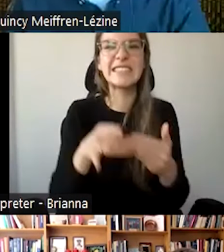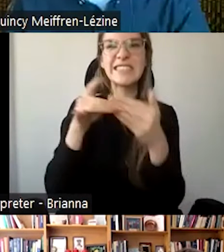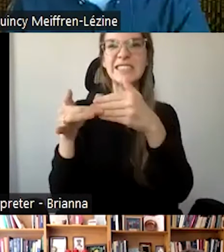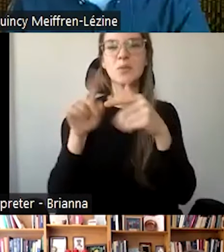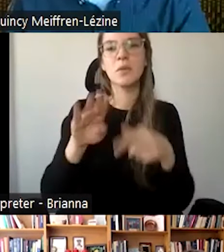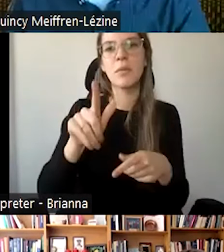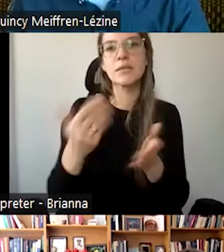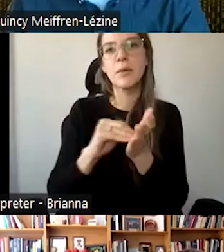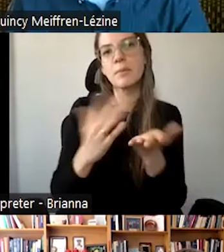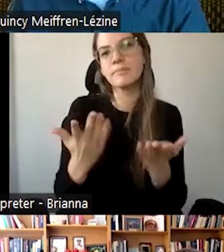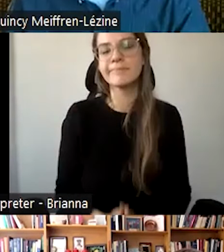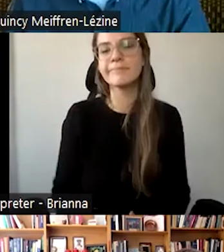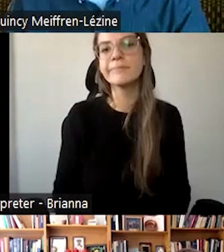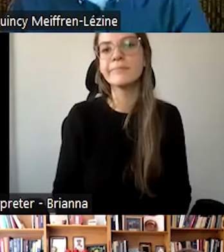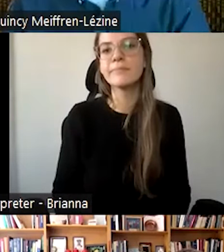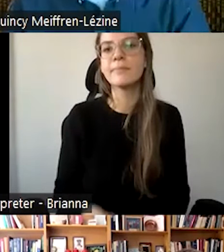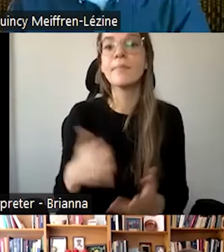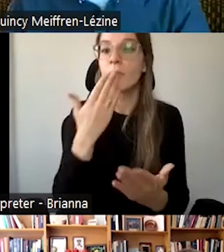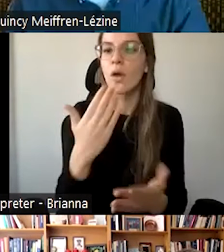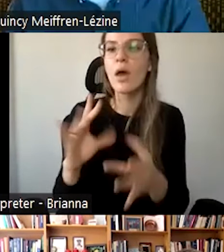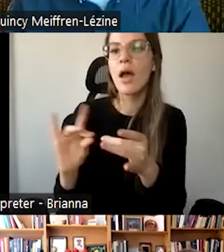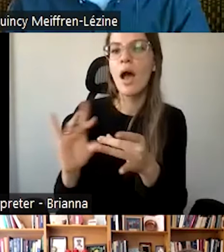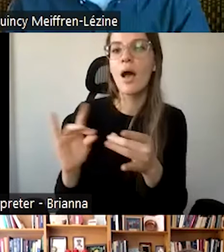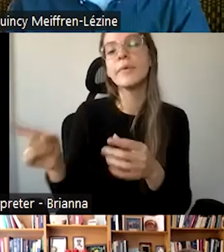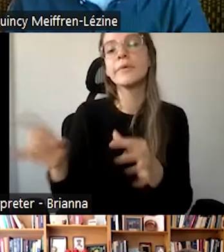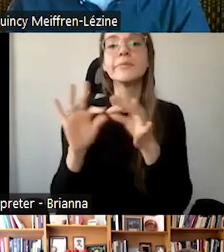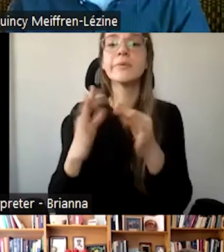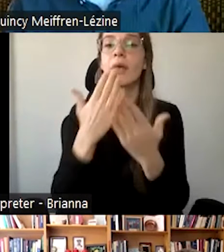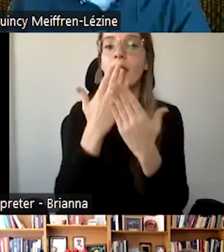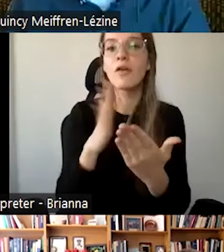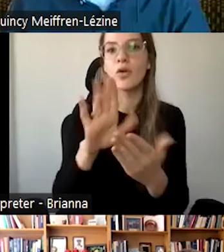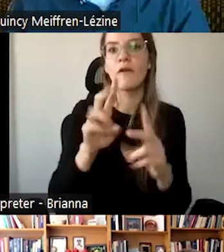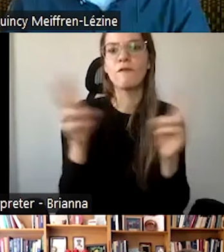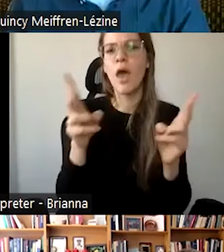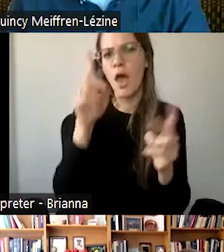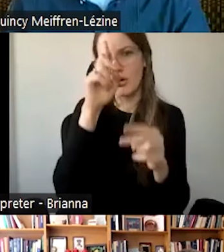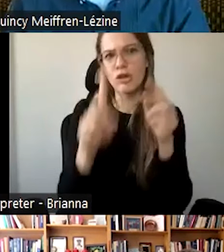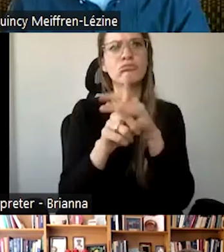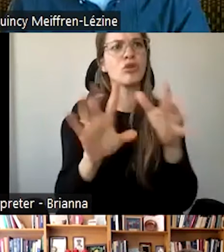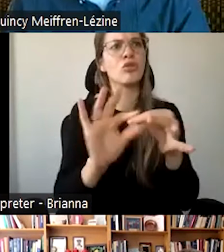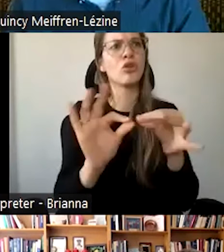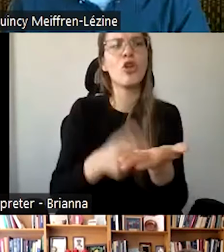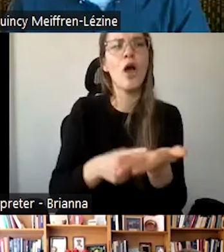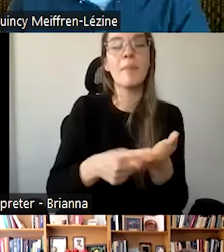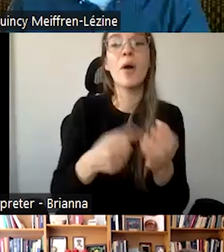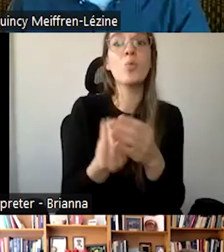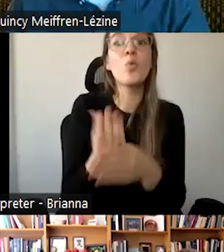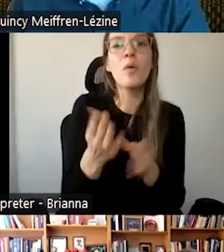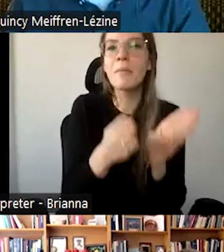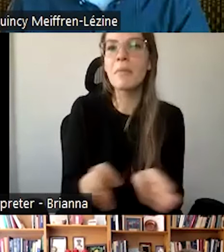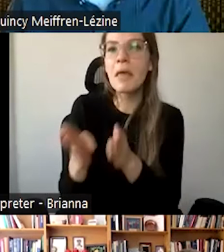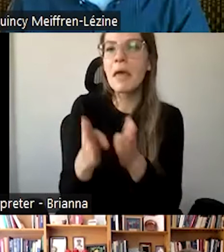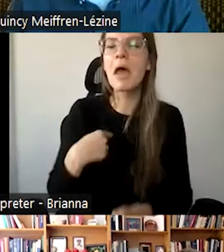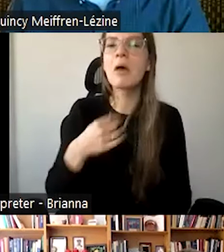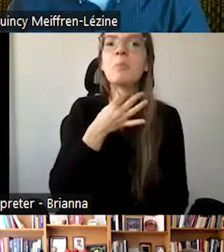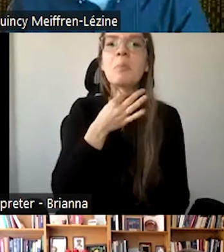you. Comment here and a question. Thank you for your thought-provoking idea of a growth plan. I'm curious as to how you might